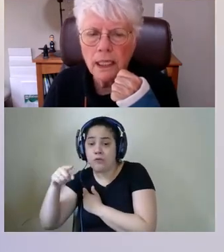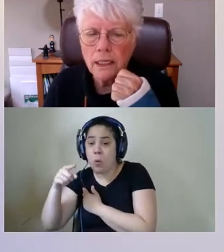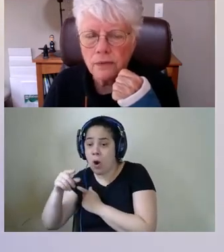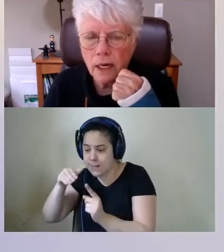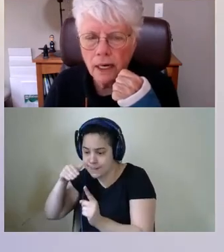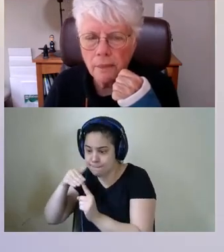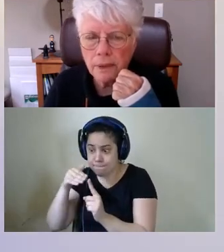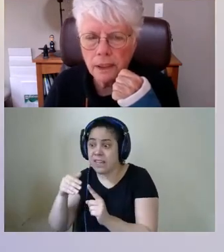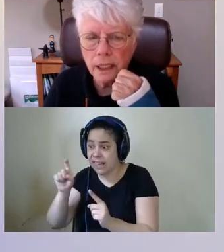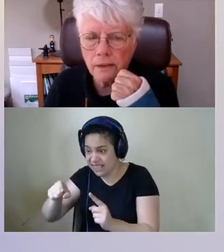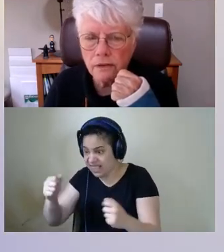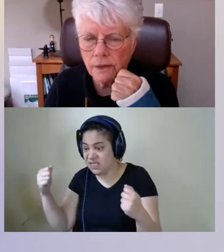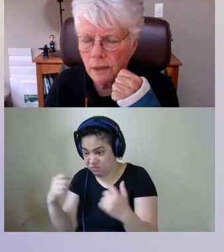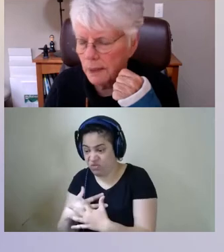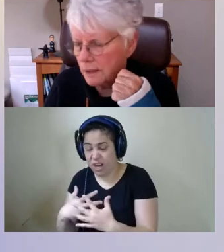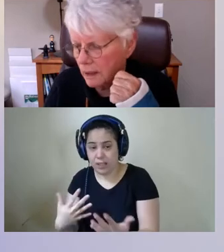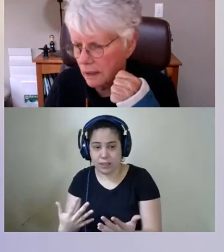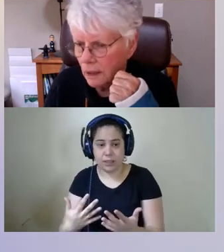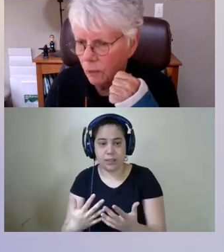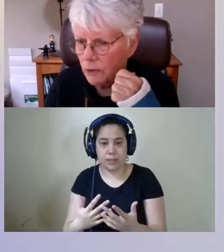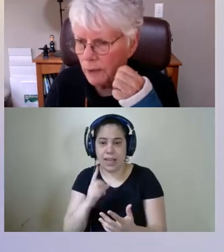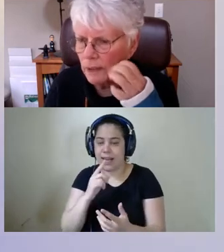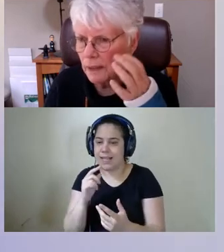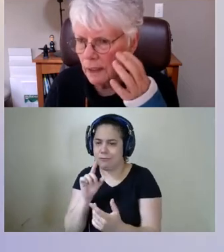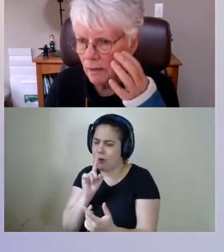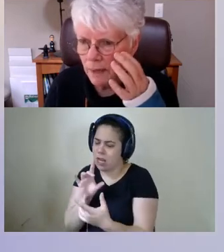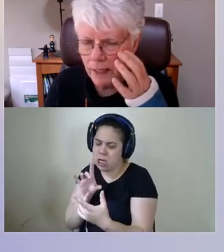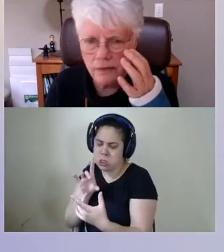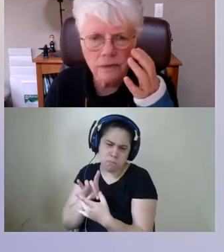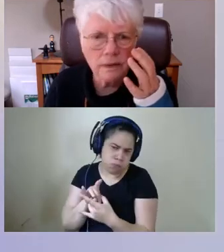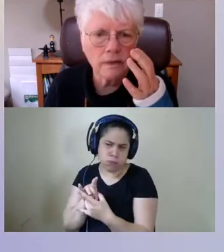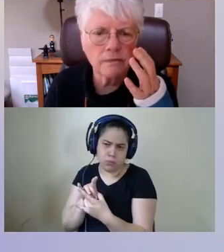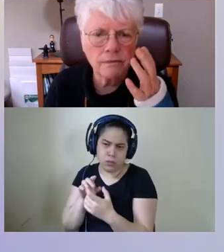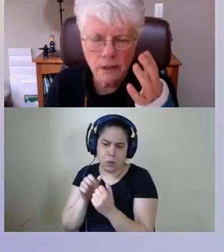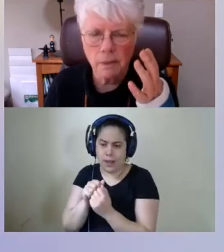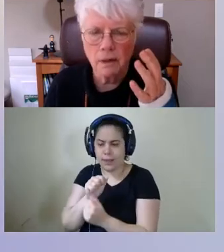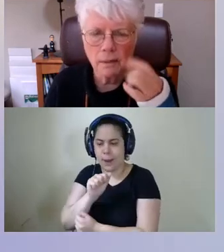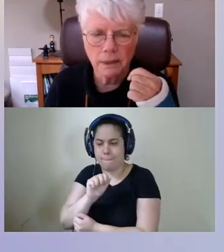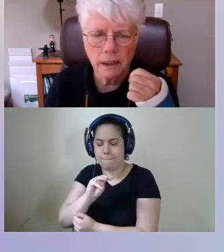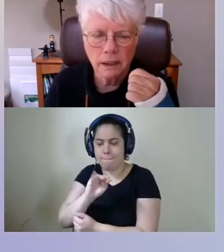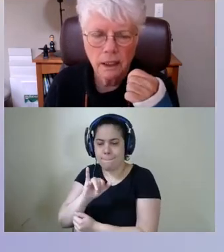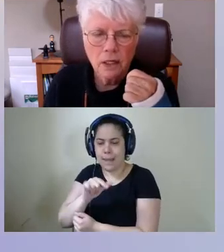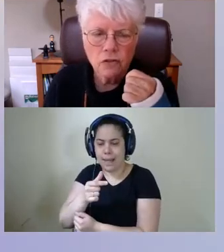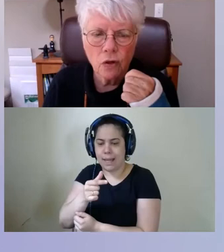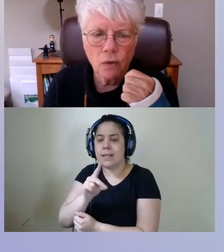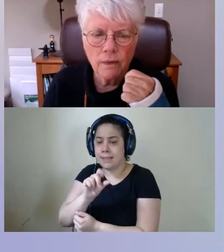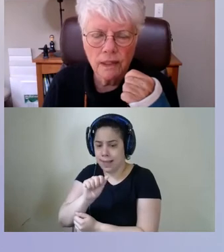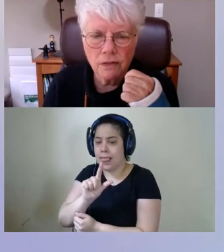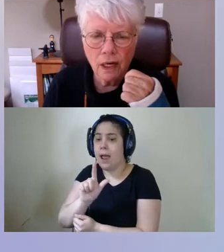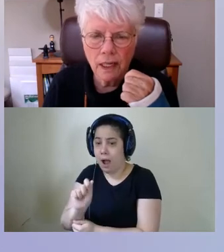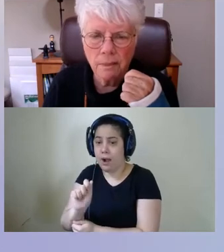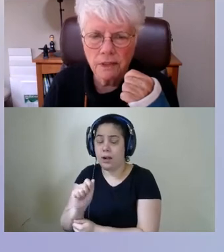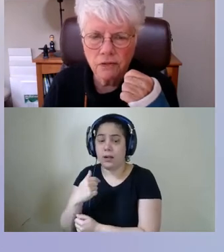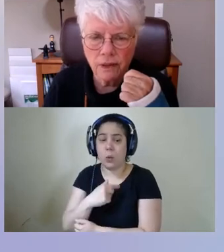brain, is hyperconnected to the amygdala, which we can think of as the fear part of the brain. So